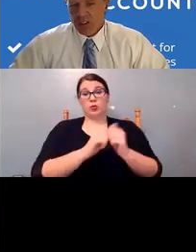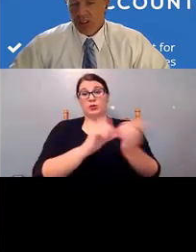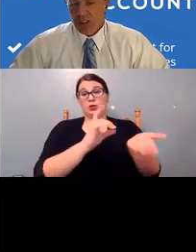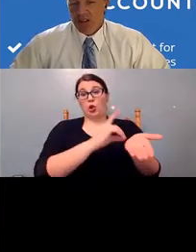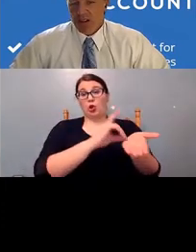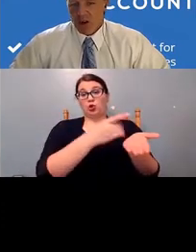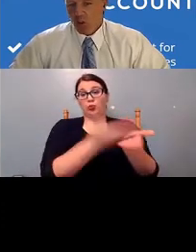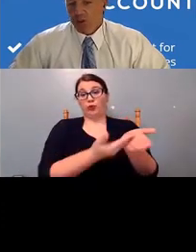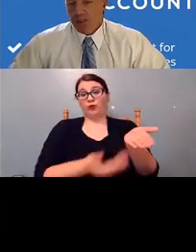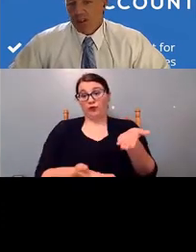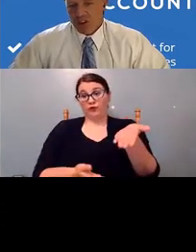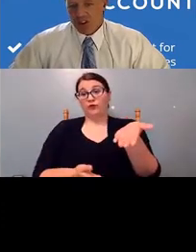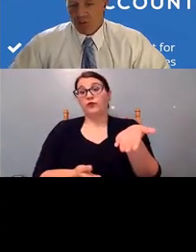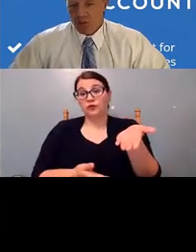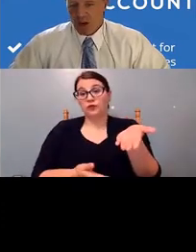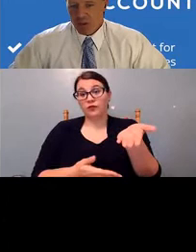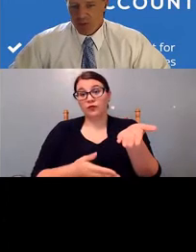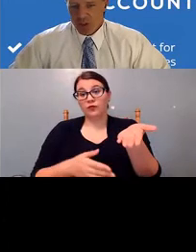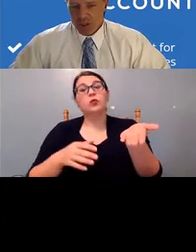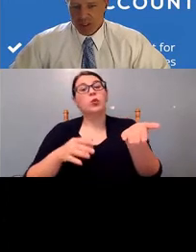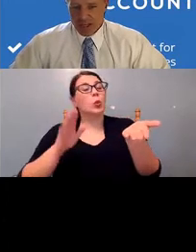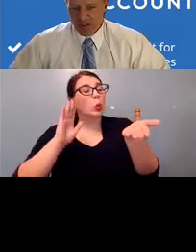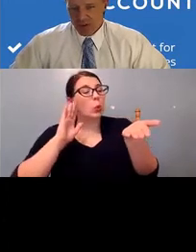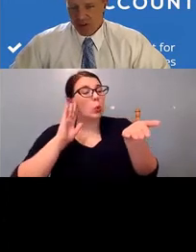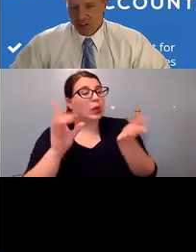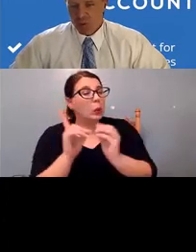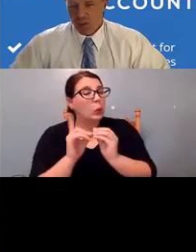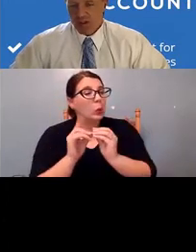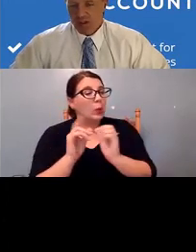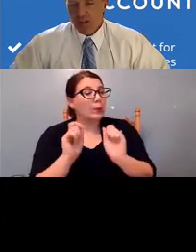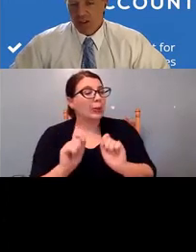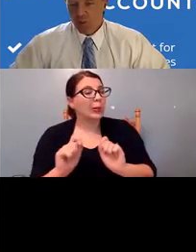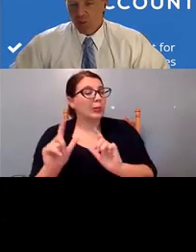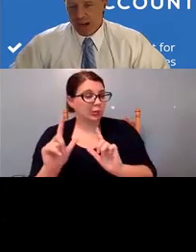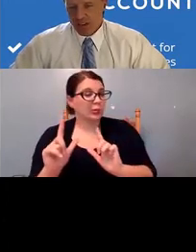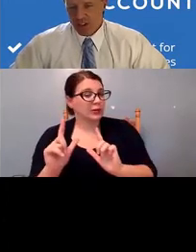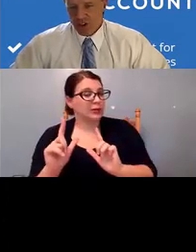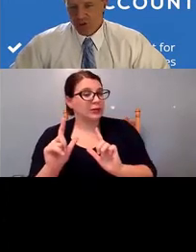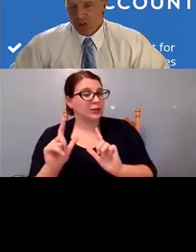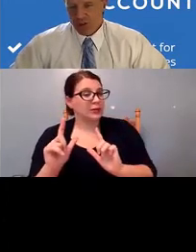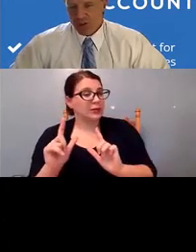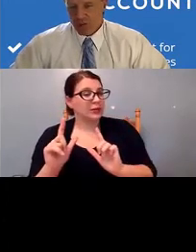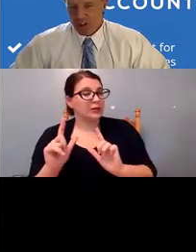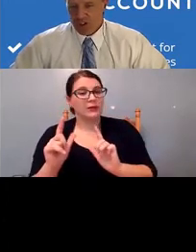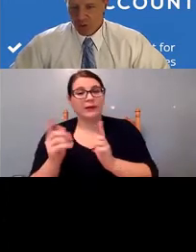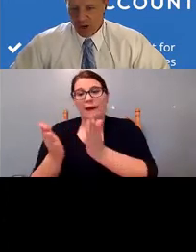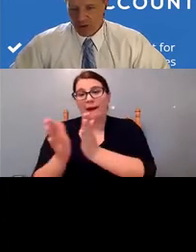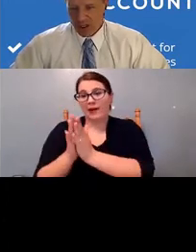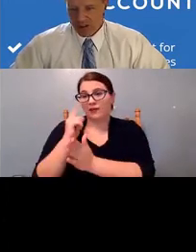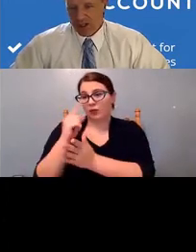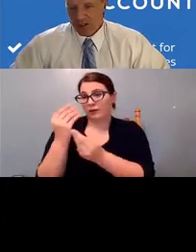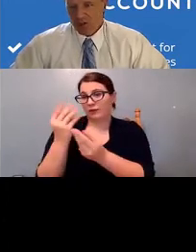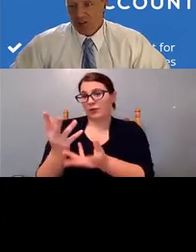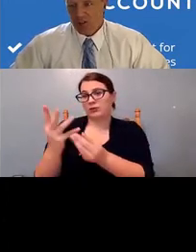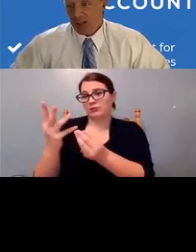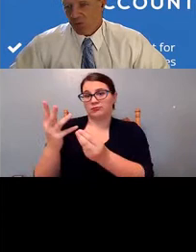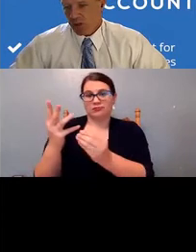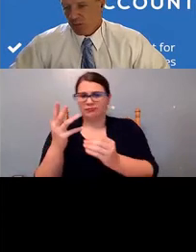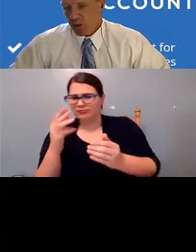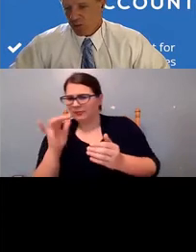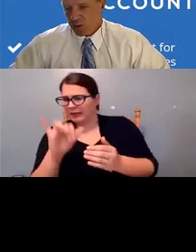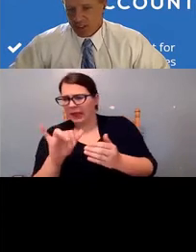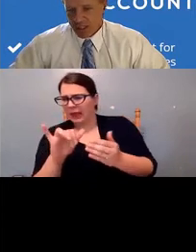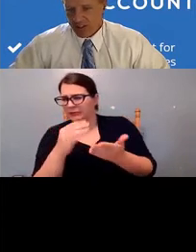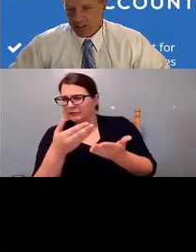diagnosis, there will be an additional pop-up screen after this one that will ask you for information around that diagnosis, like